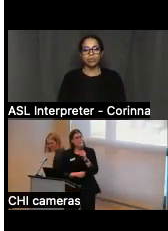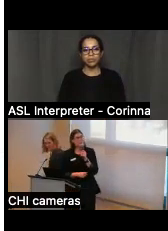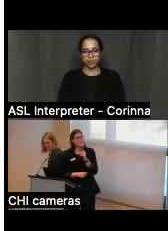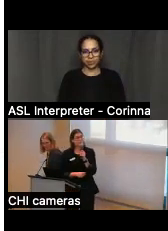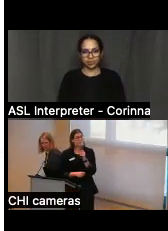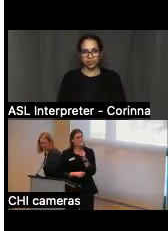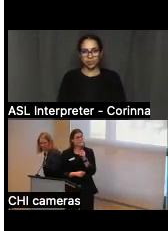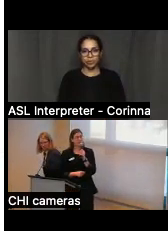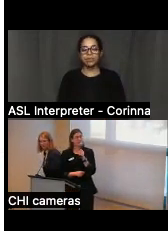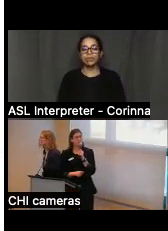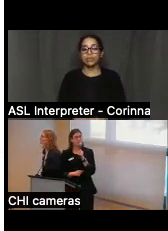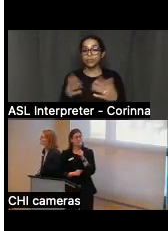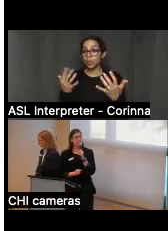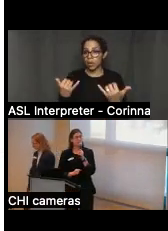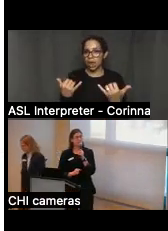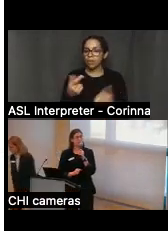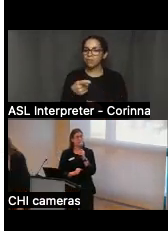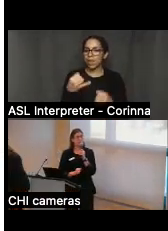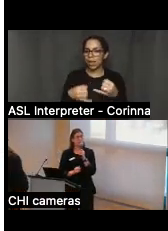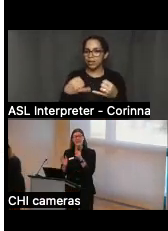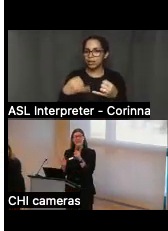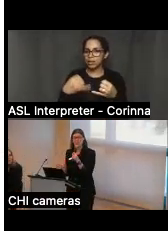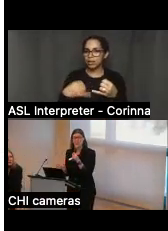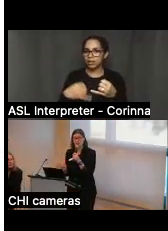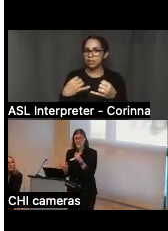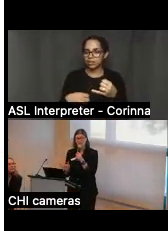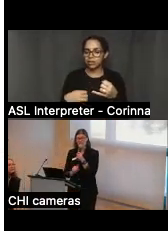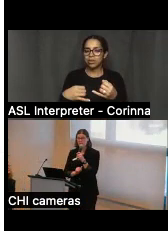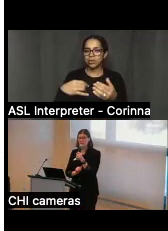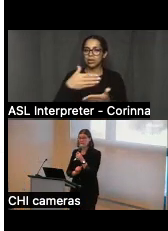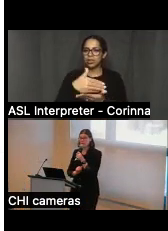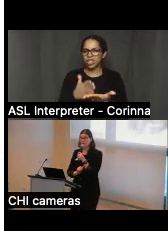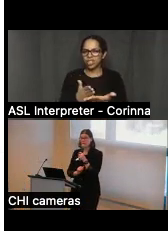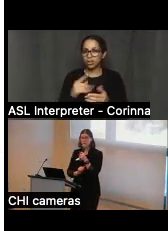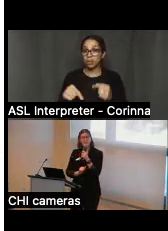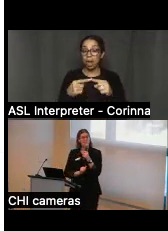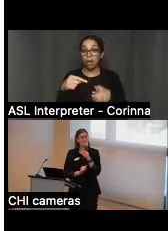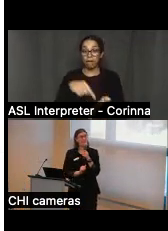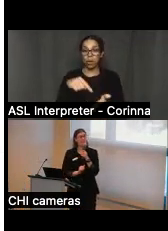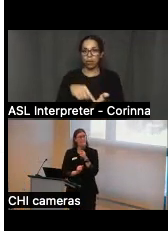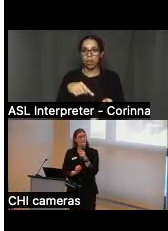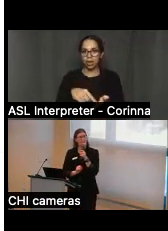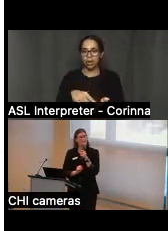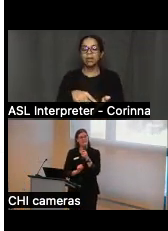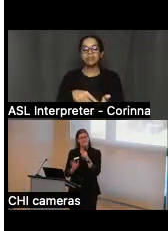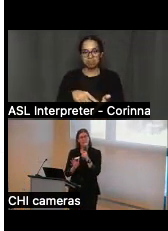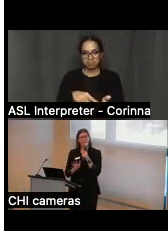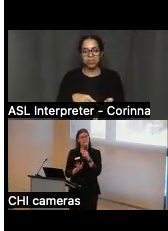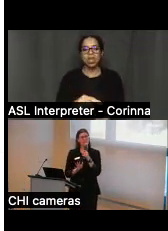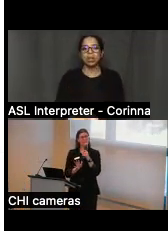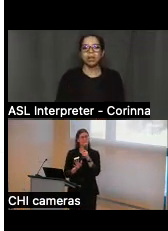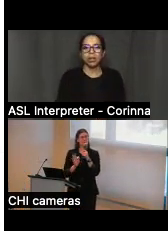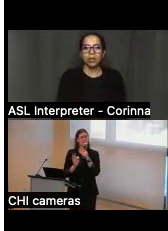So this section will be our last section relating to affordability that we're going to be talking with you all today. And this